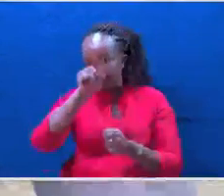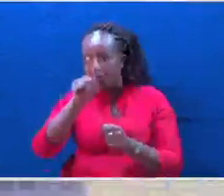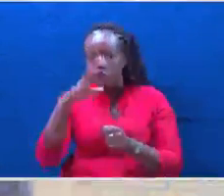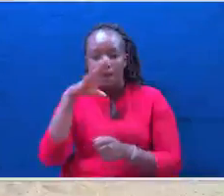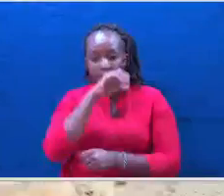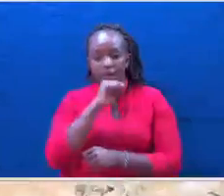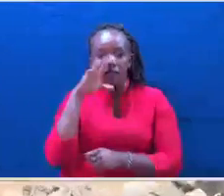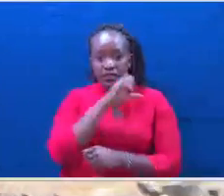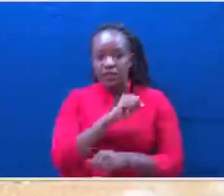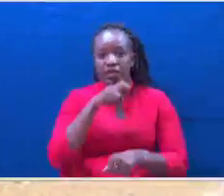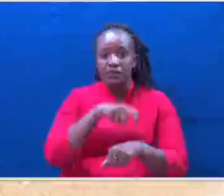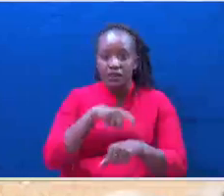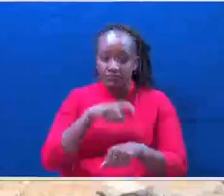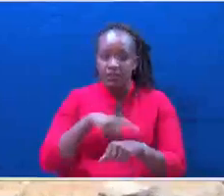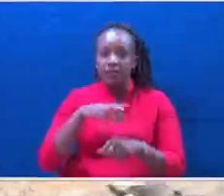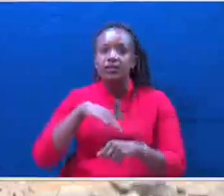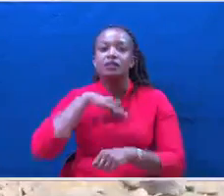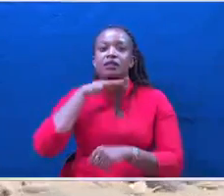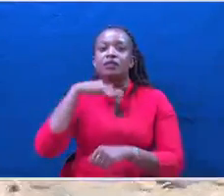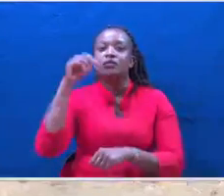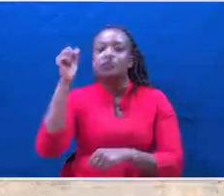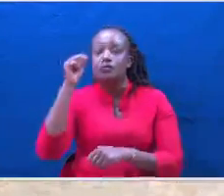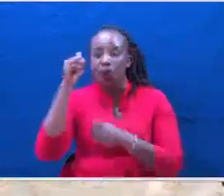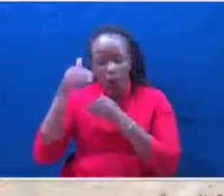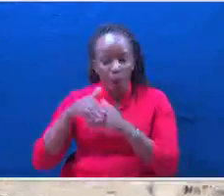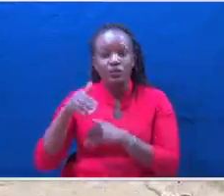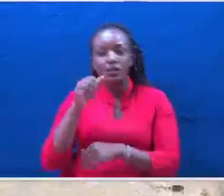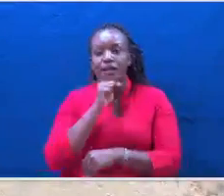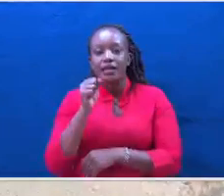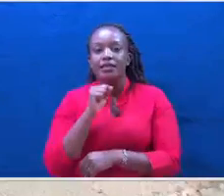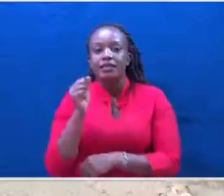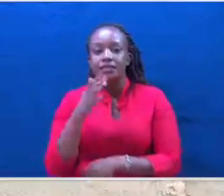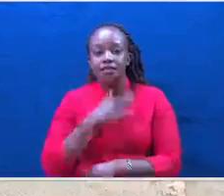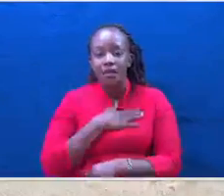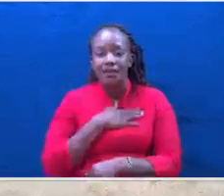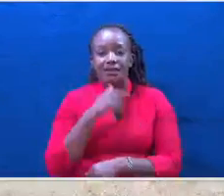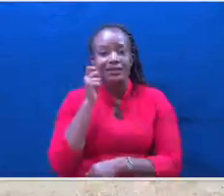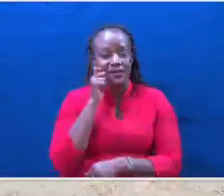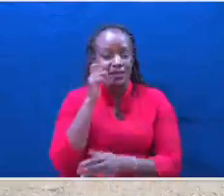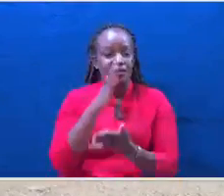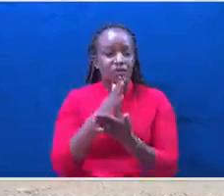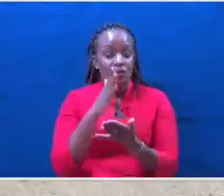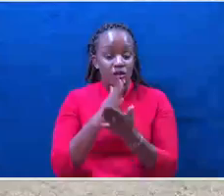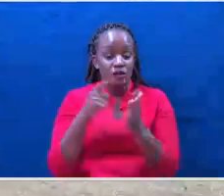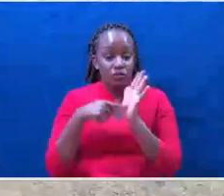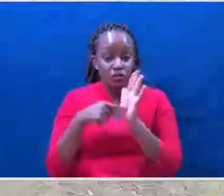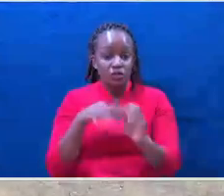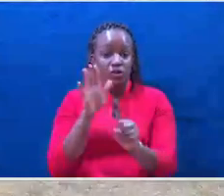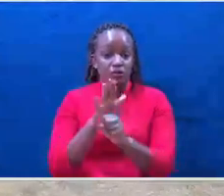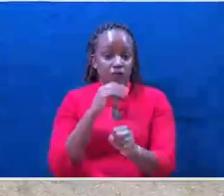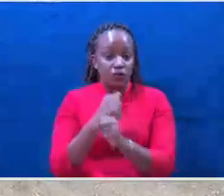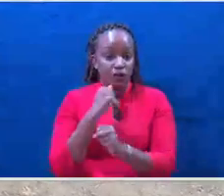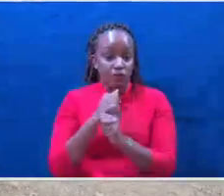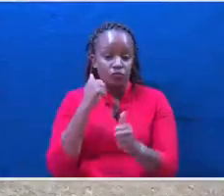By the time Kaka was dying, he was almost my age mate. And it's quite sad and shows that a lot of work we have to do to protect